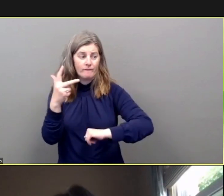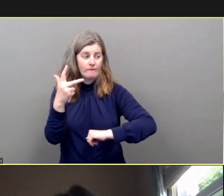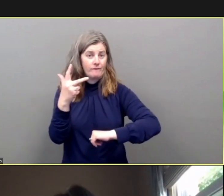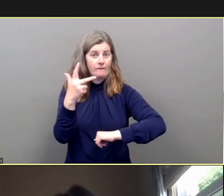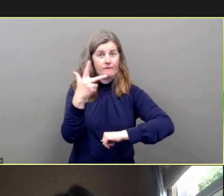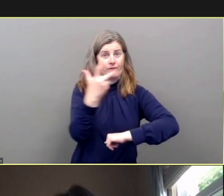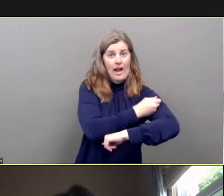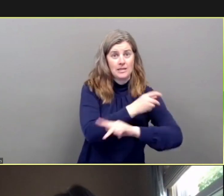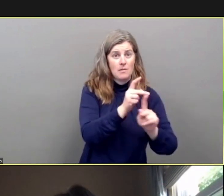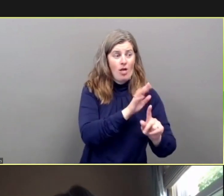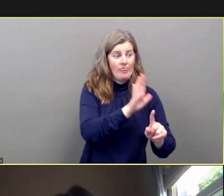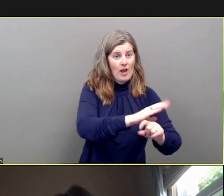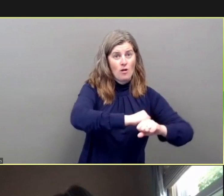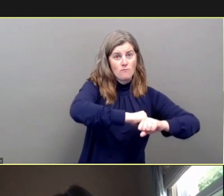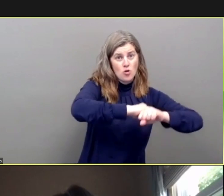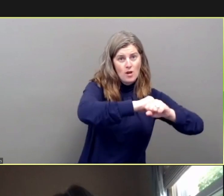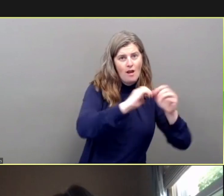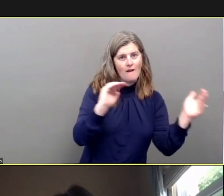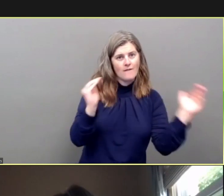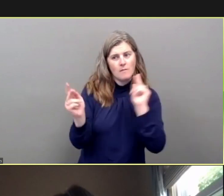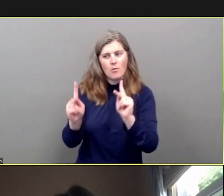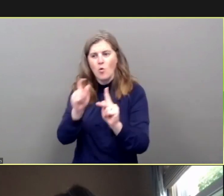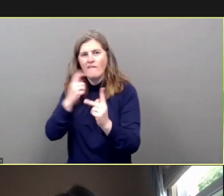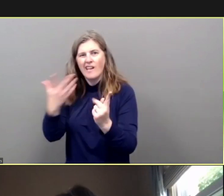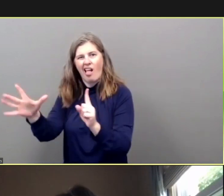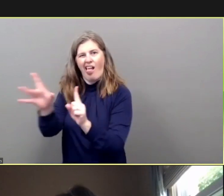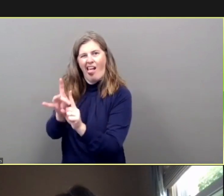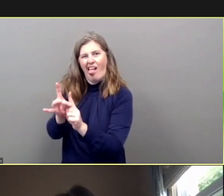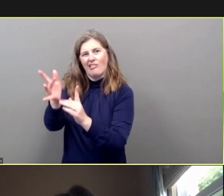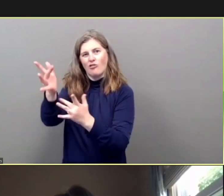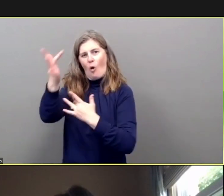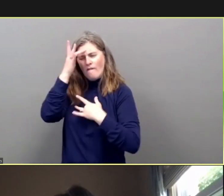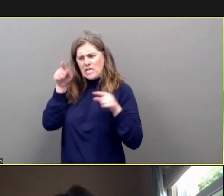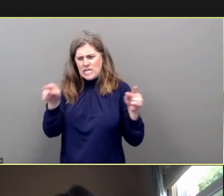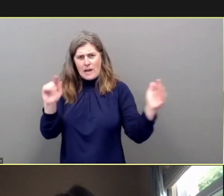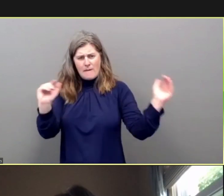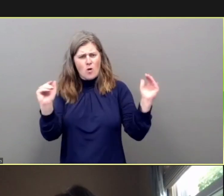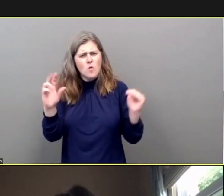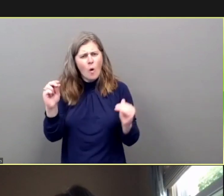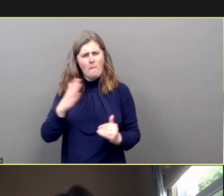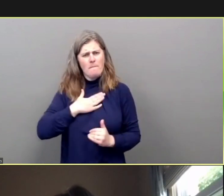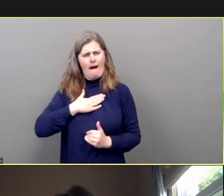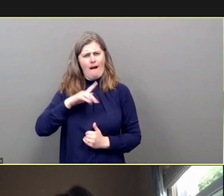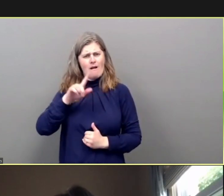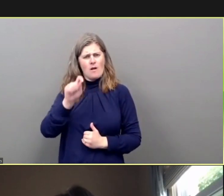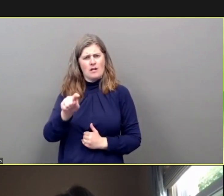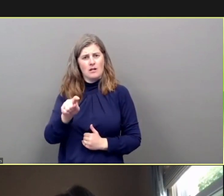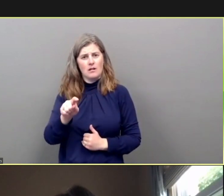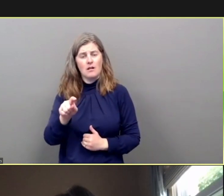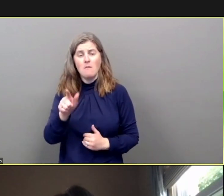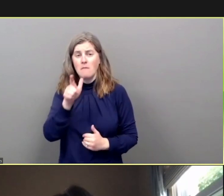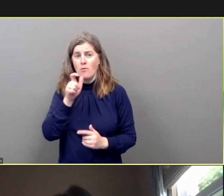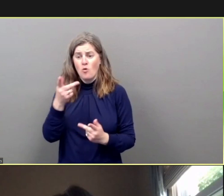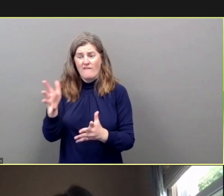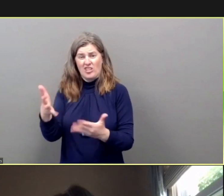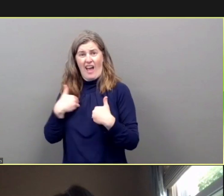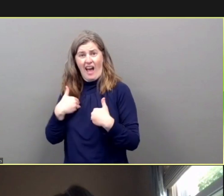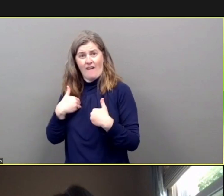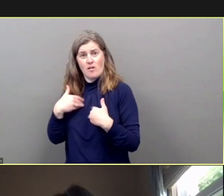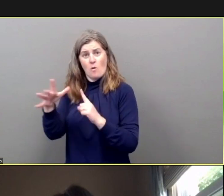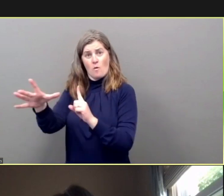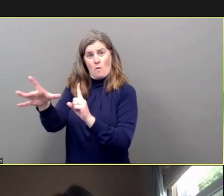people's immunity versus people who've had COVID's immunity. To me, the question I want to know is people who've had COVID's